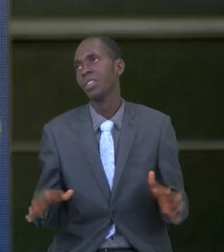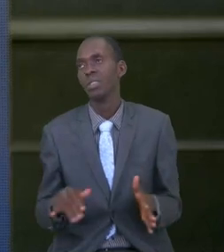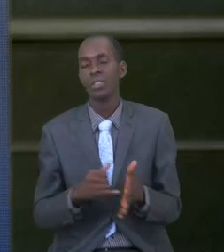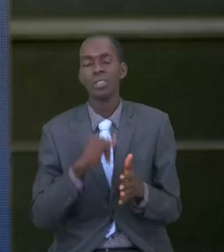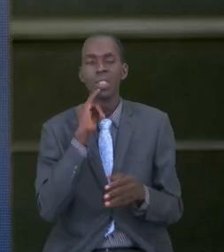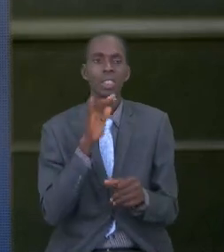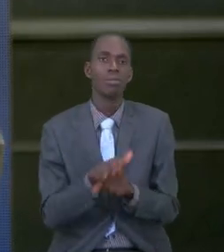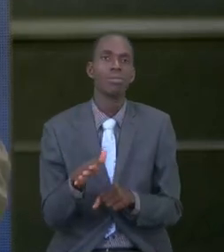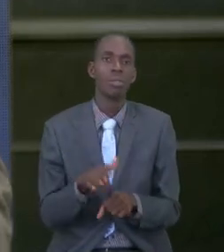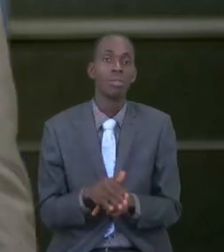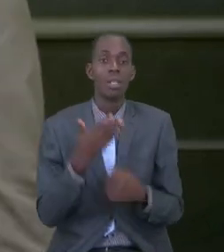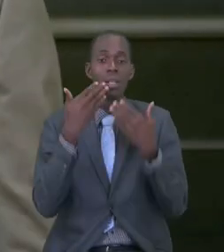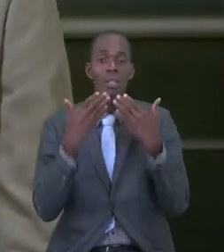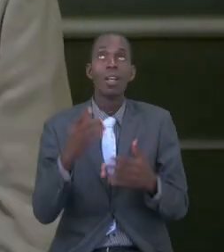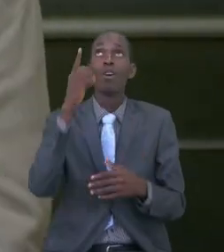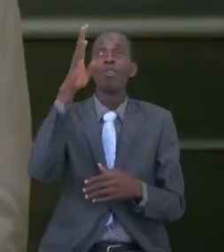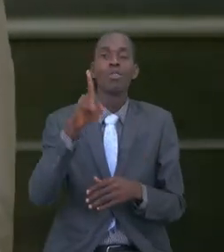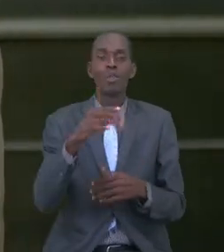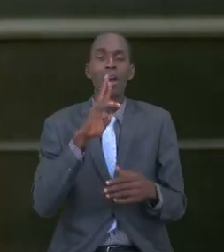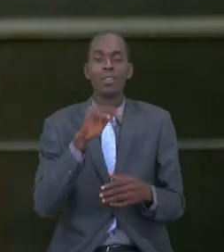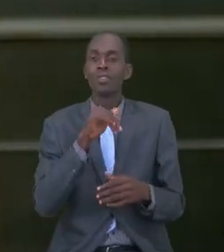finished. Thank God you are not finished.